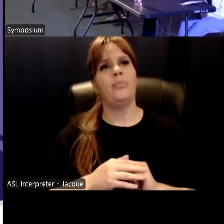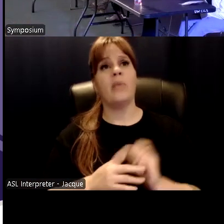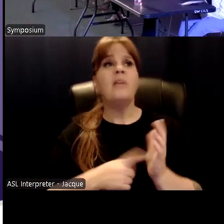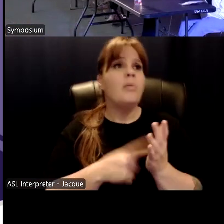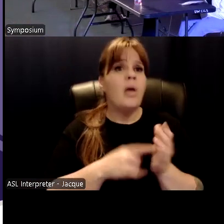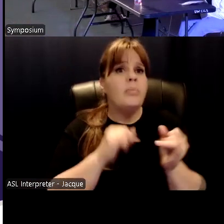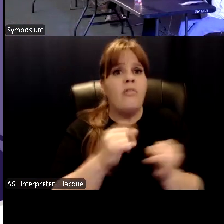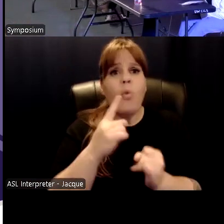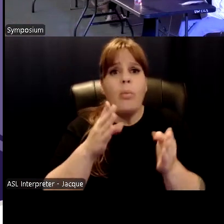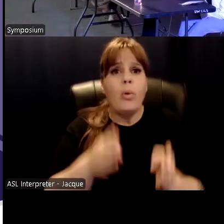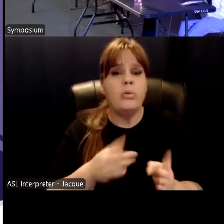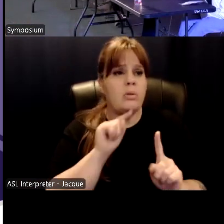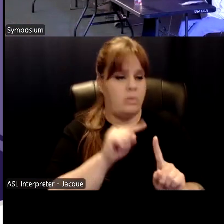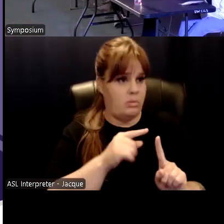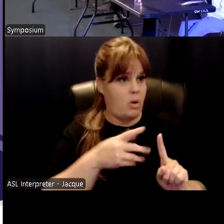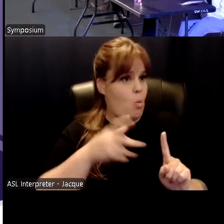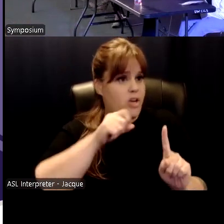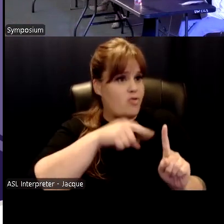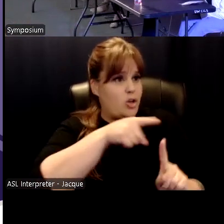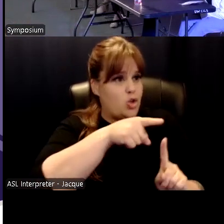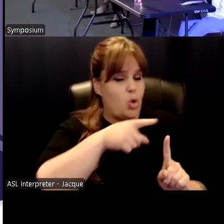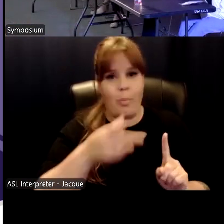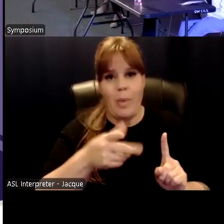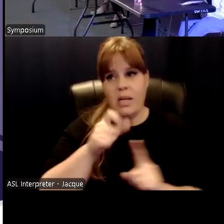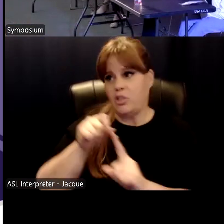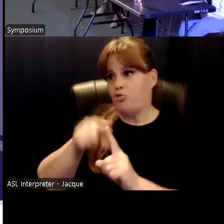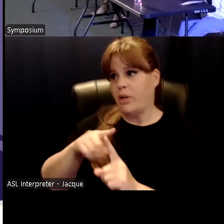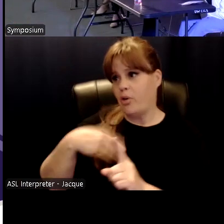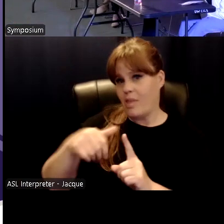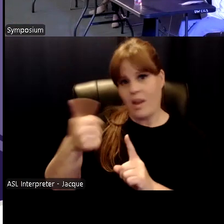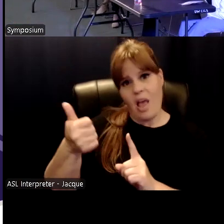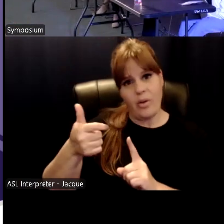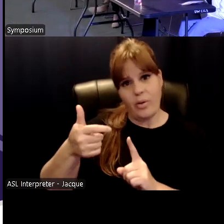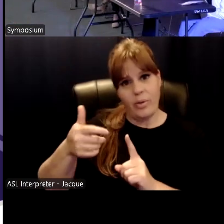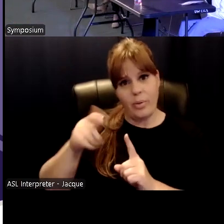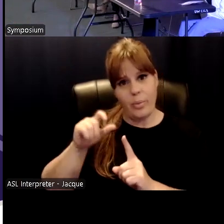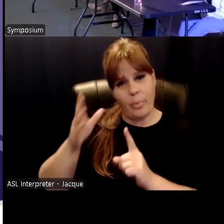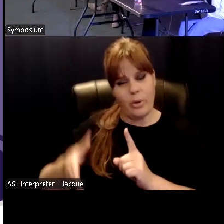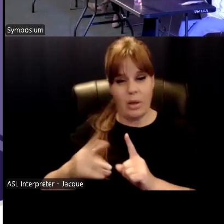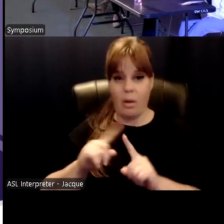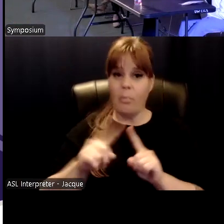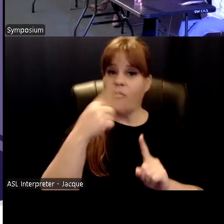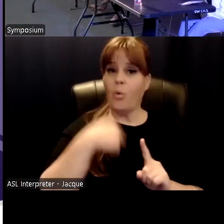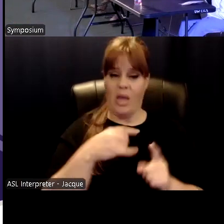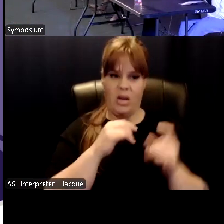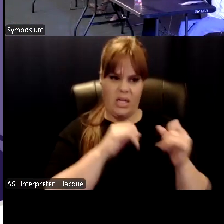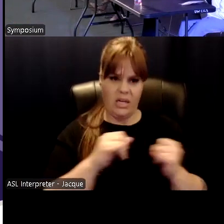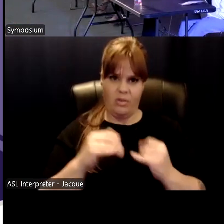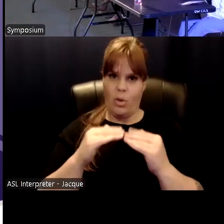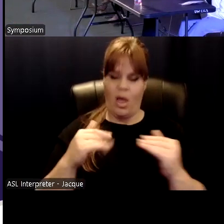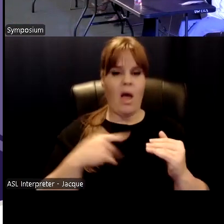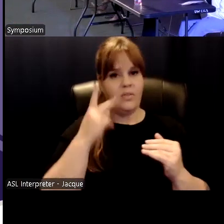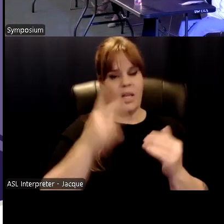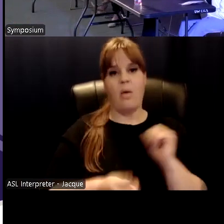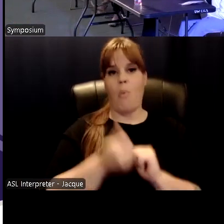may be something that triggers you doesn't trigger the next person, but at least for me on an individual level, that's where I think I've seen the most gains, is